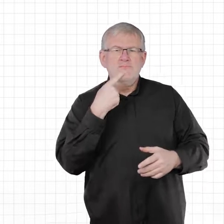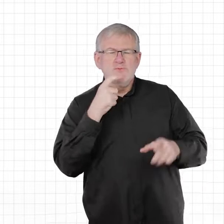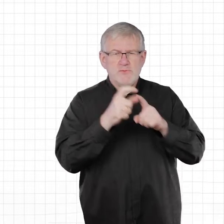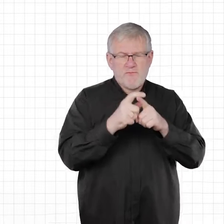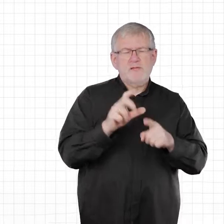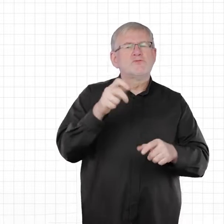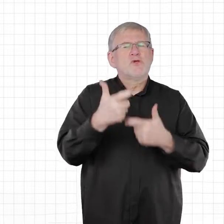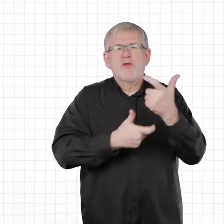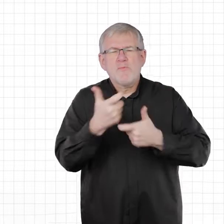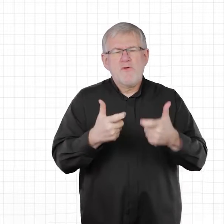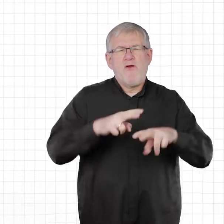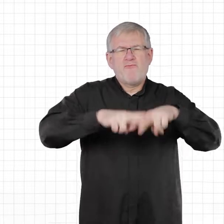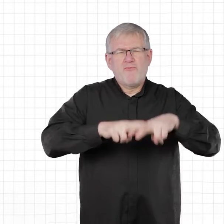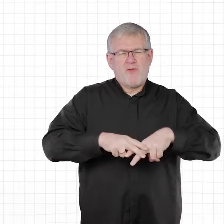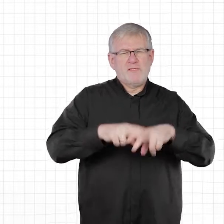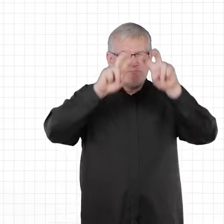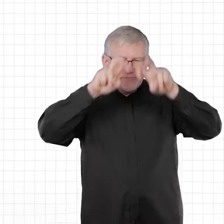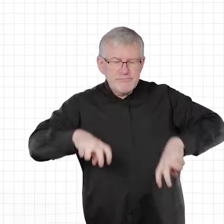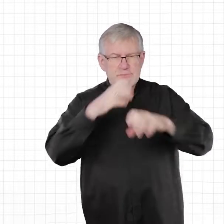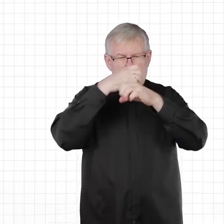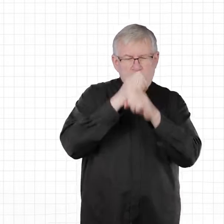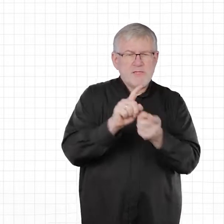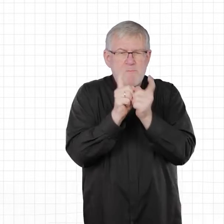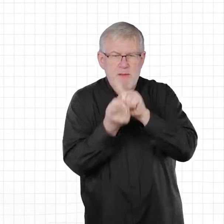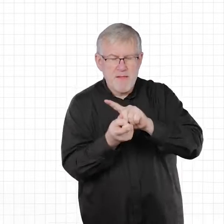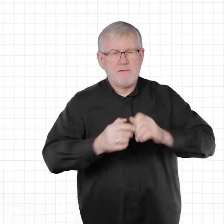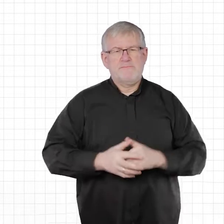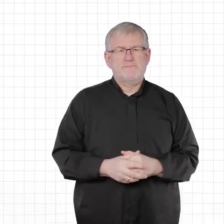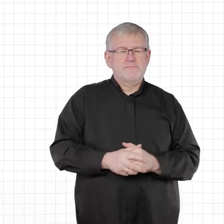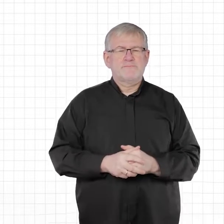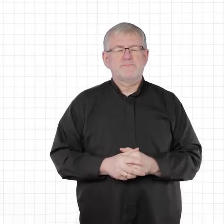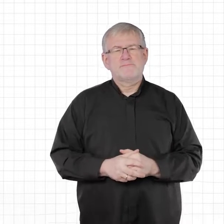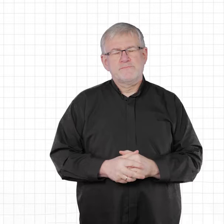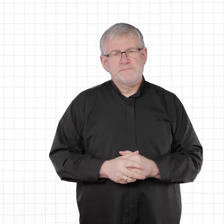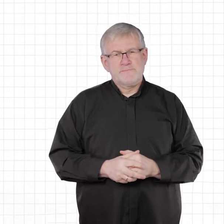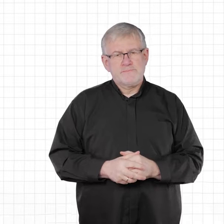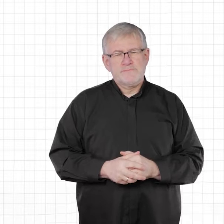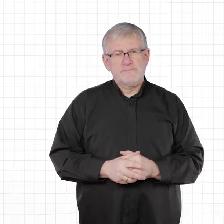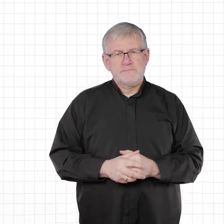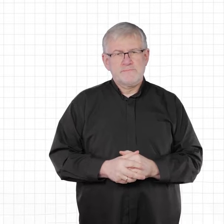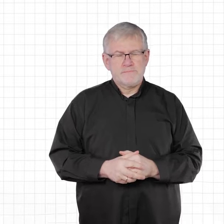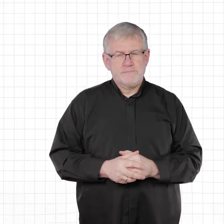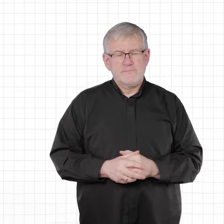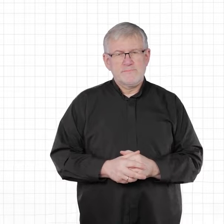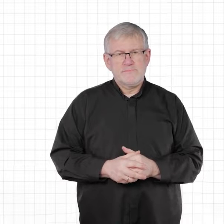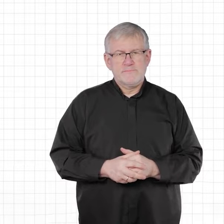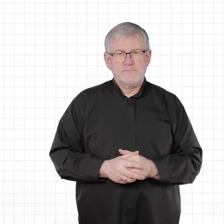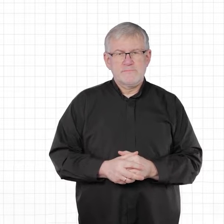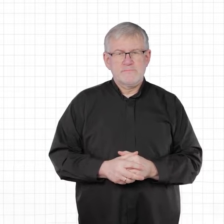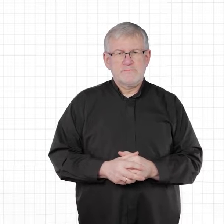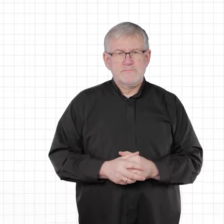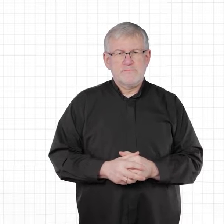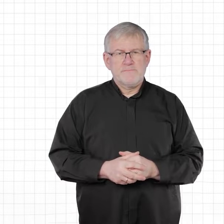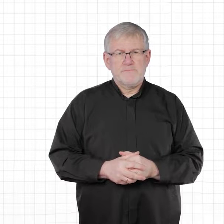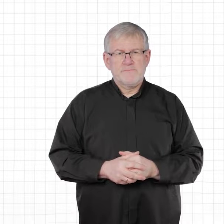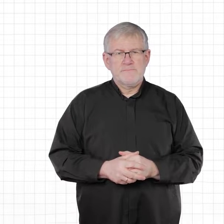can say just a little bit about our foundation, I mean Laboratorium Zmiany. Basically, I